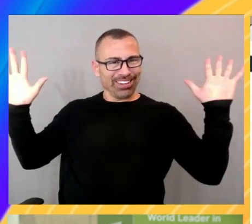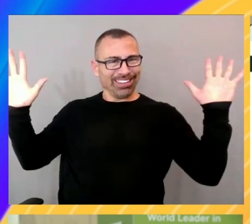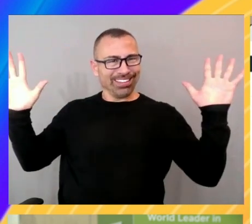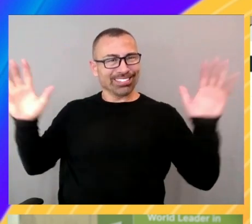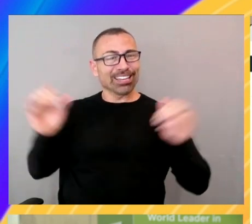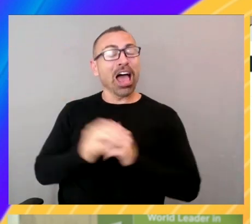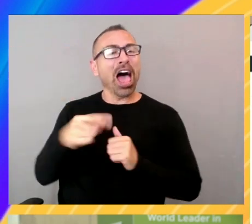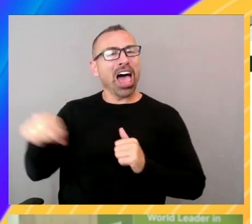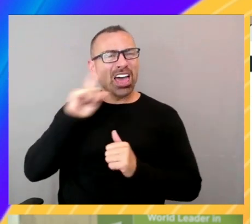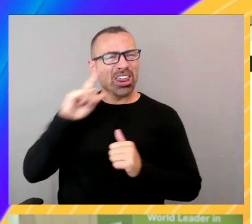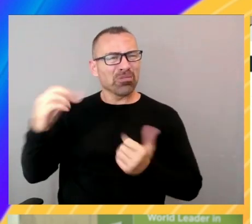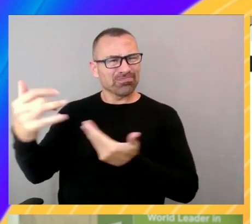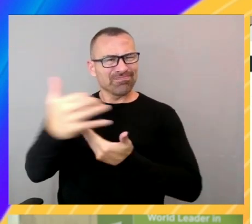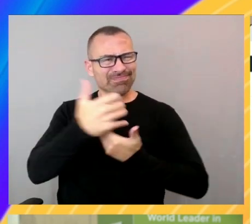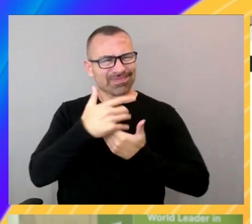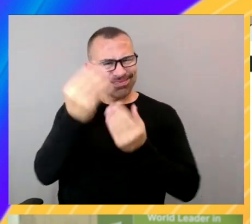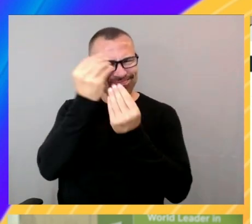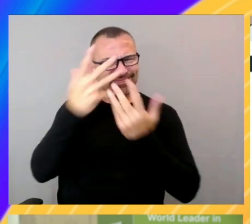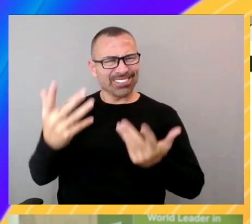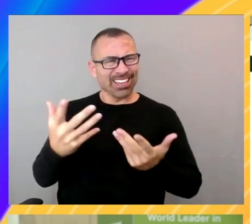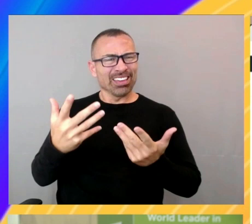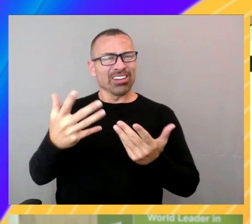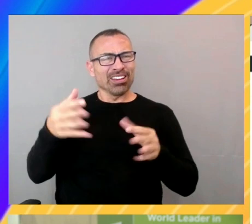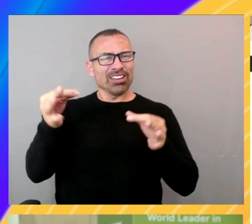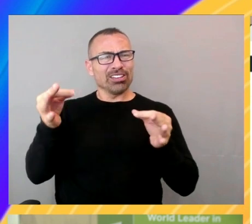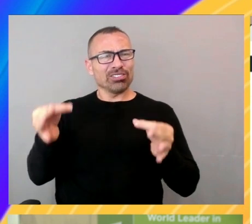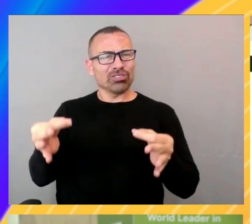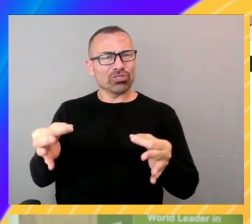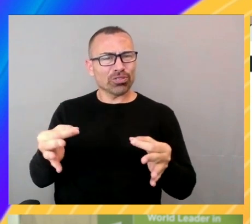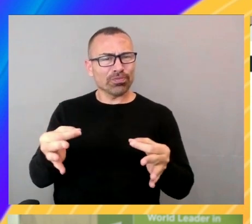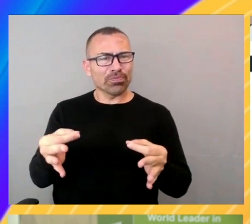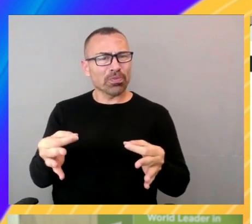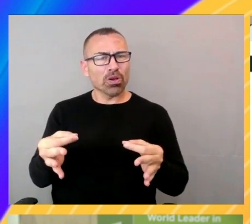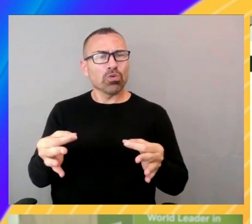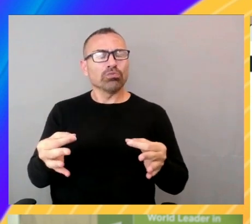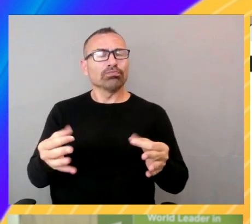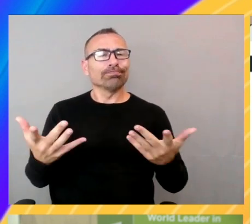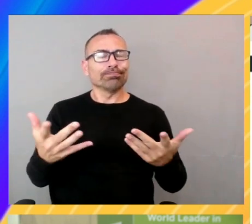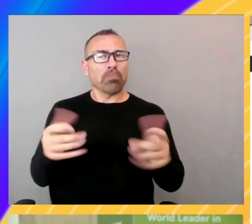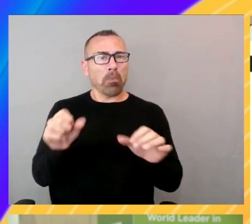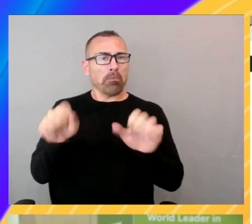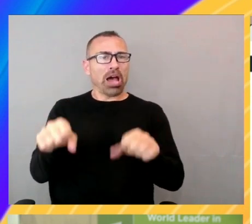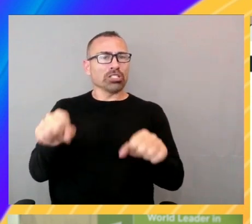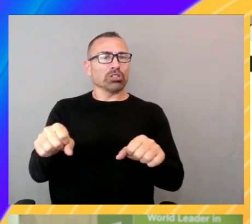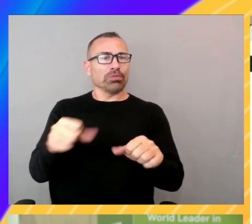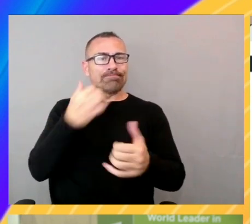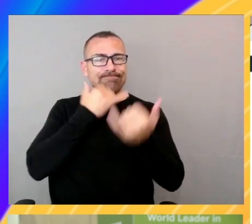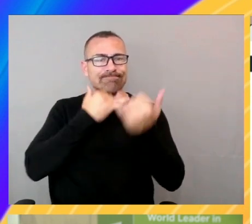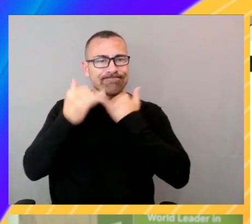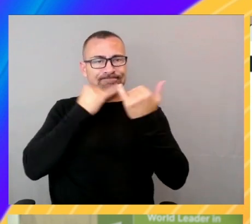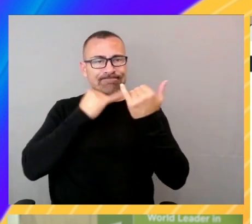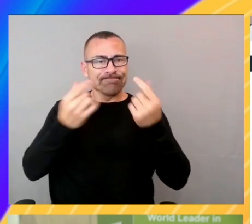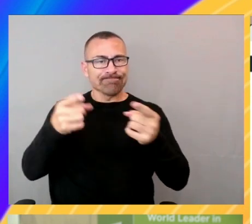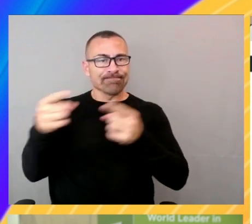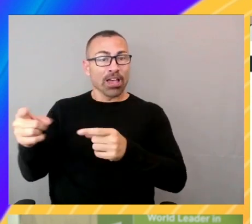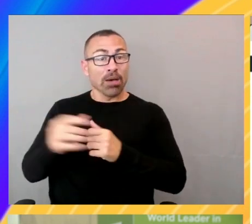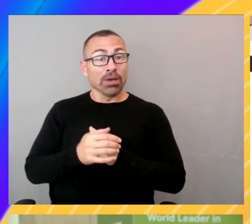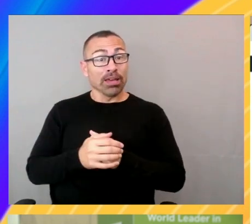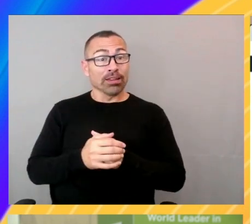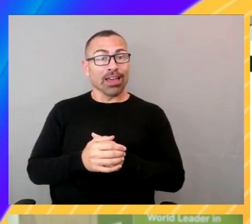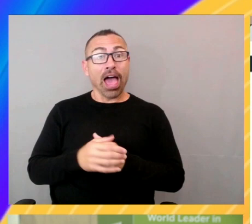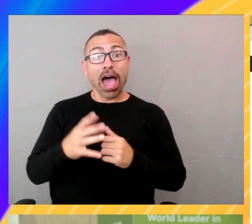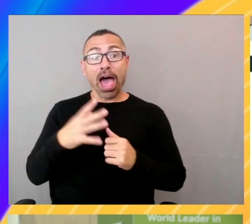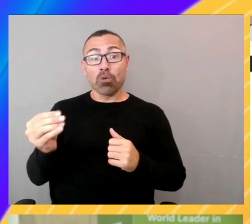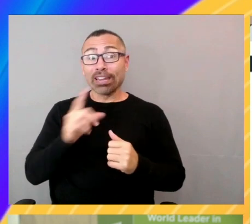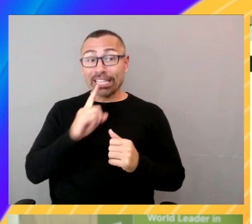out what could go wrong. Okay. And what is going wrong, and that's what we kind of call